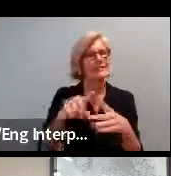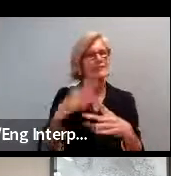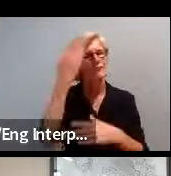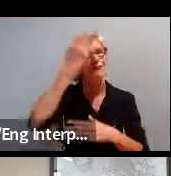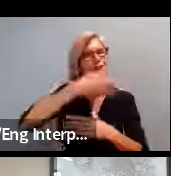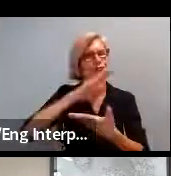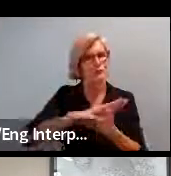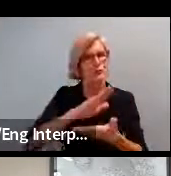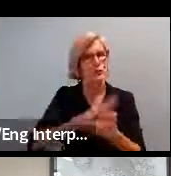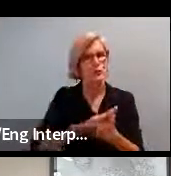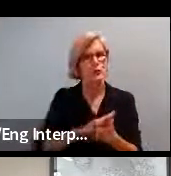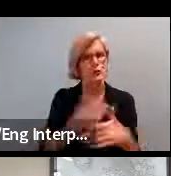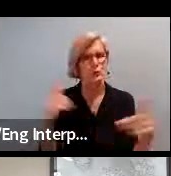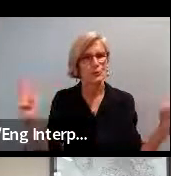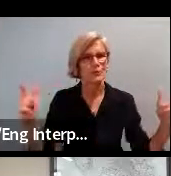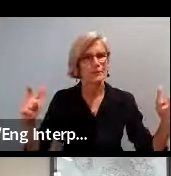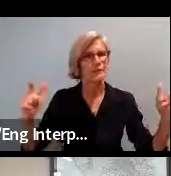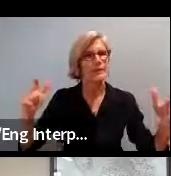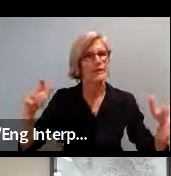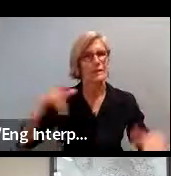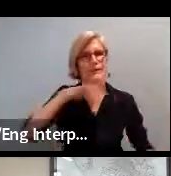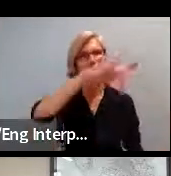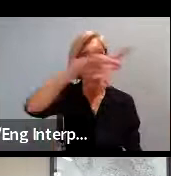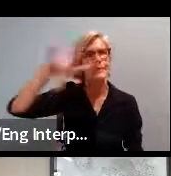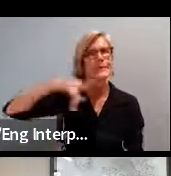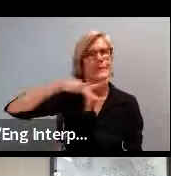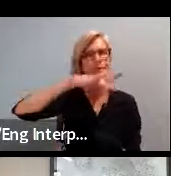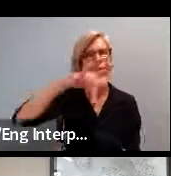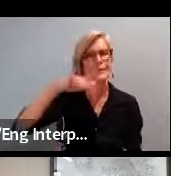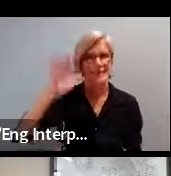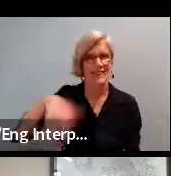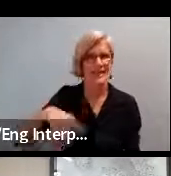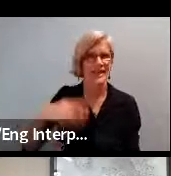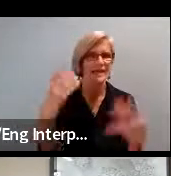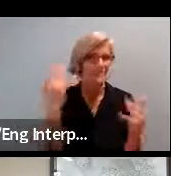big open area in the middle of our school.